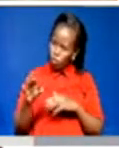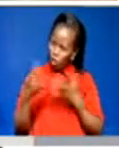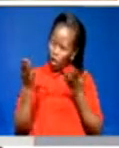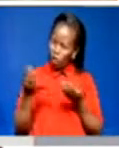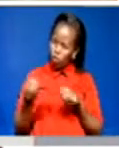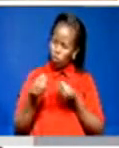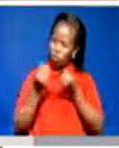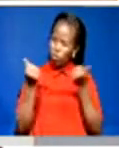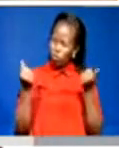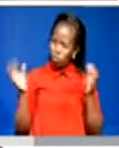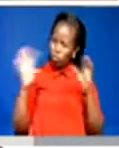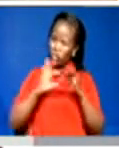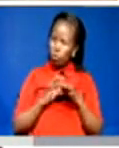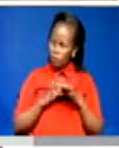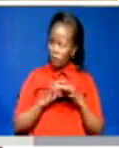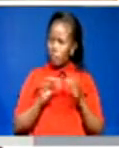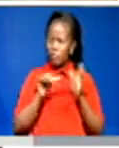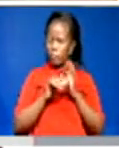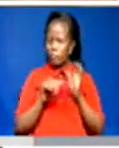always been there?